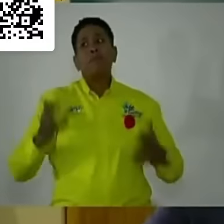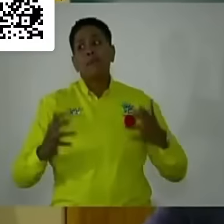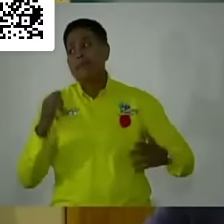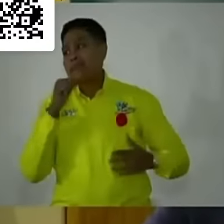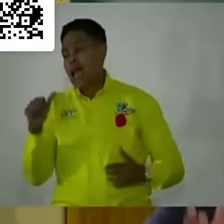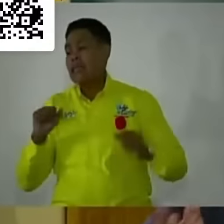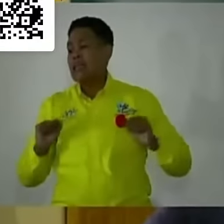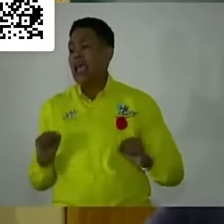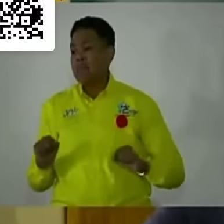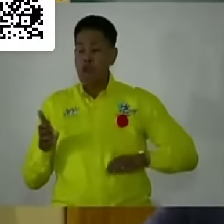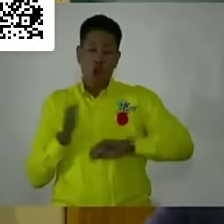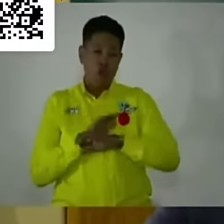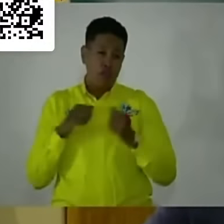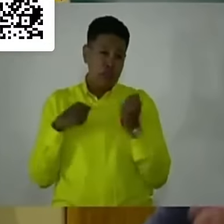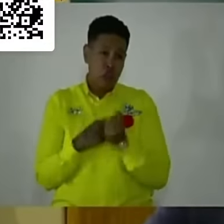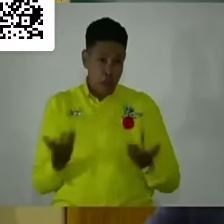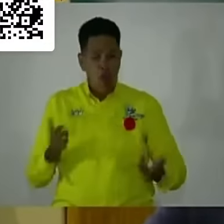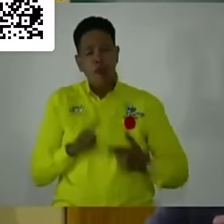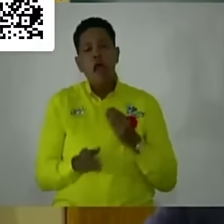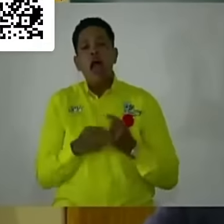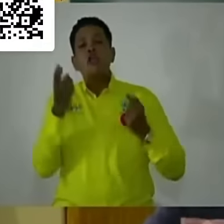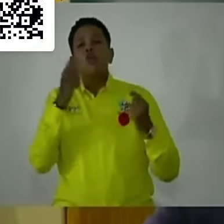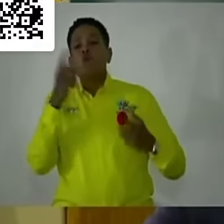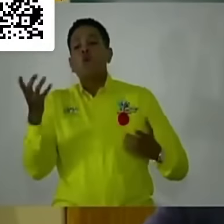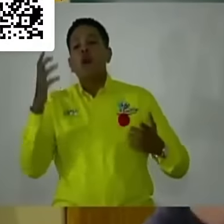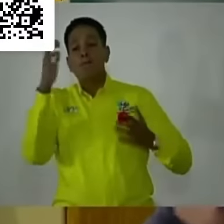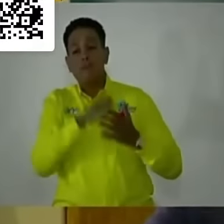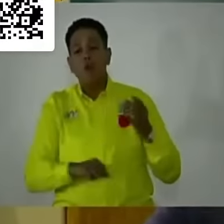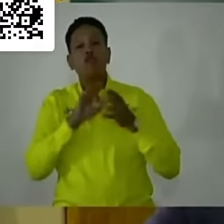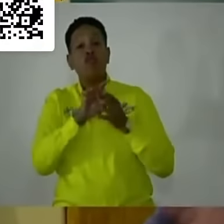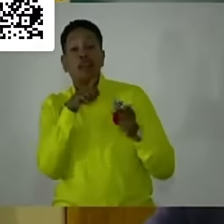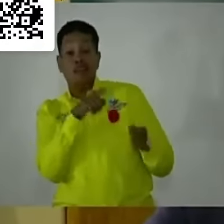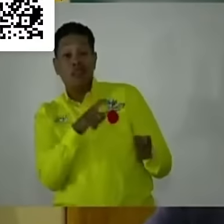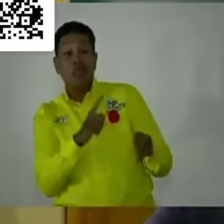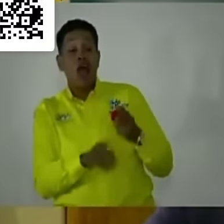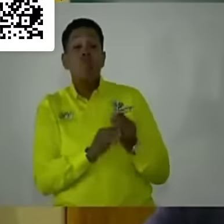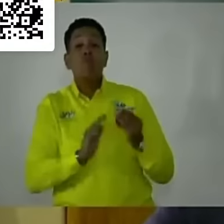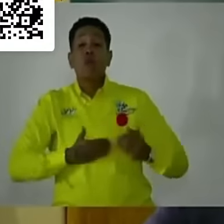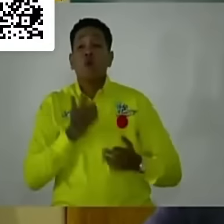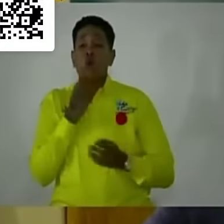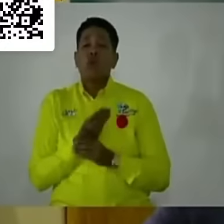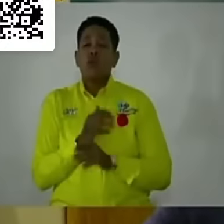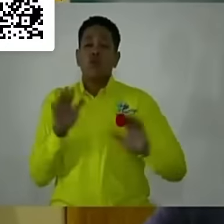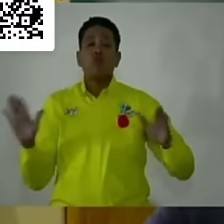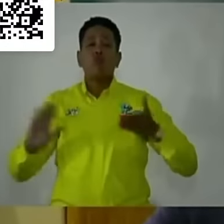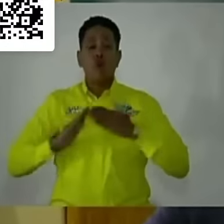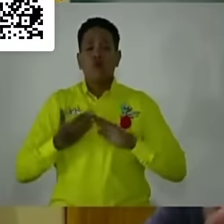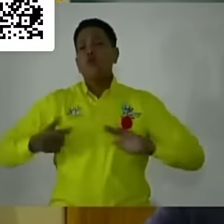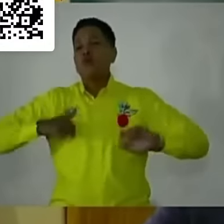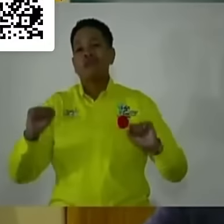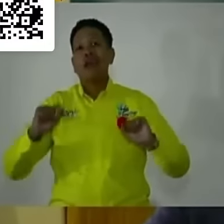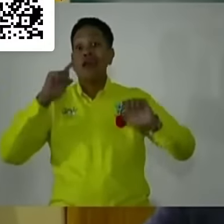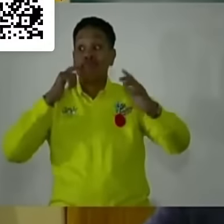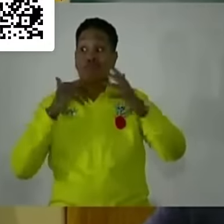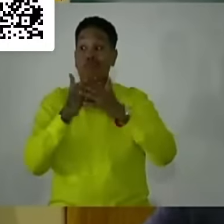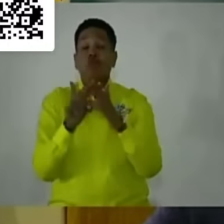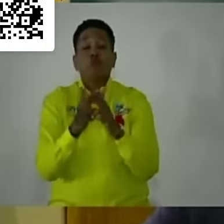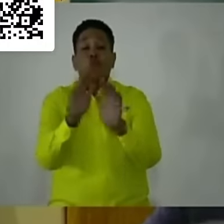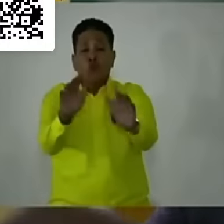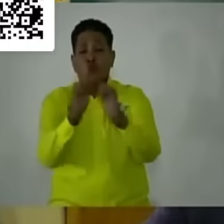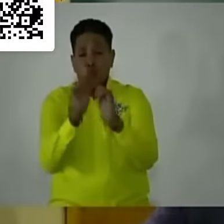be able to support, and do a pullout in relation to that in our bauxite communities. So we may be coming very soon